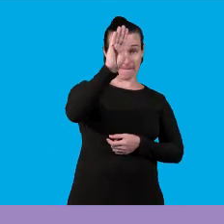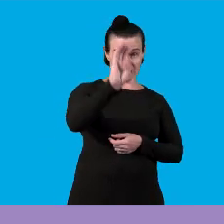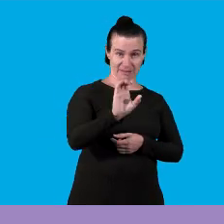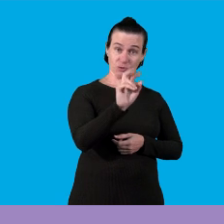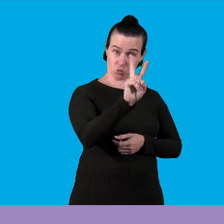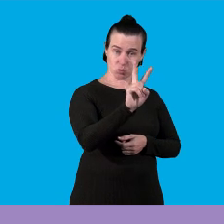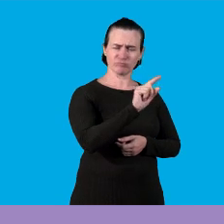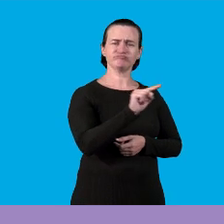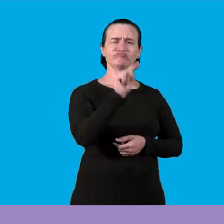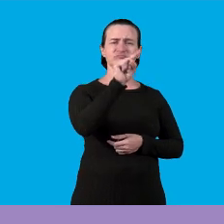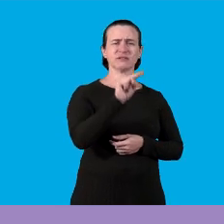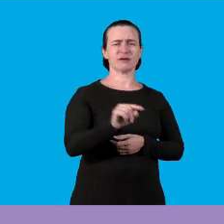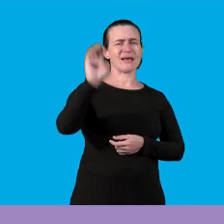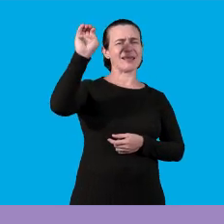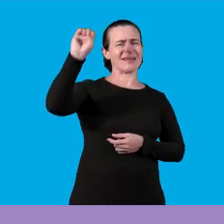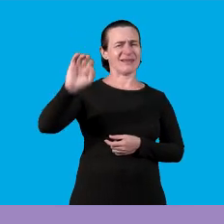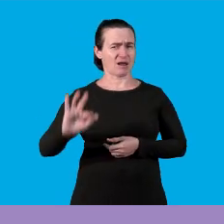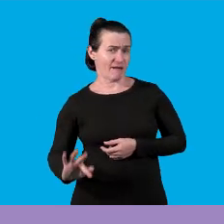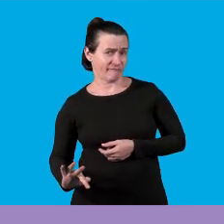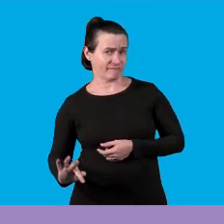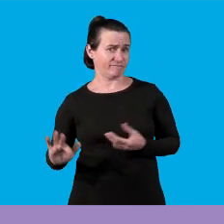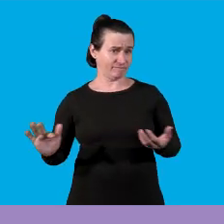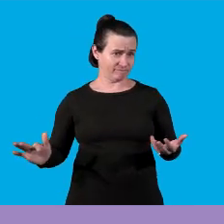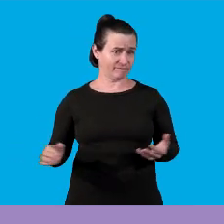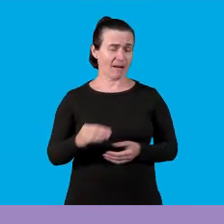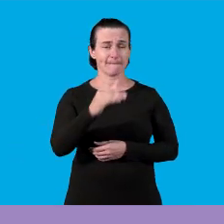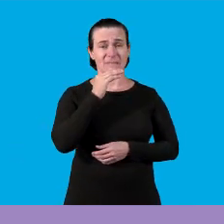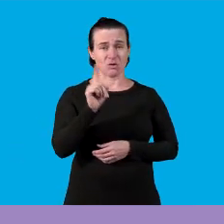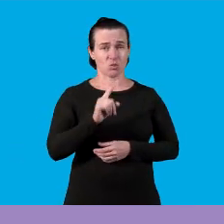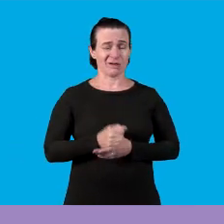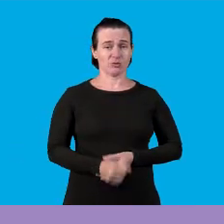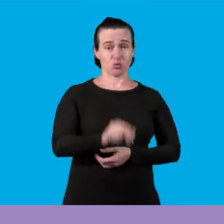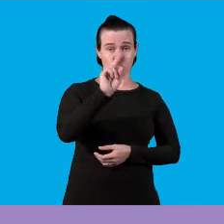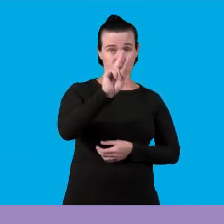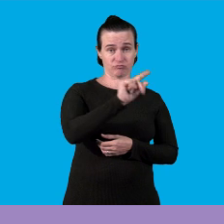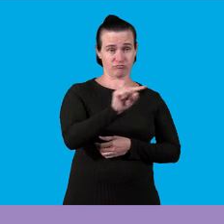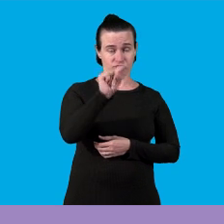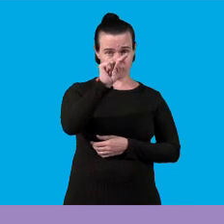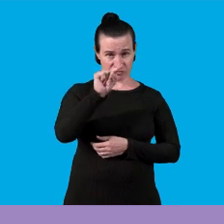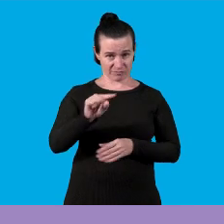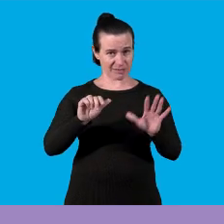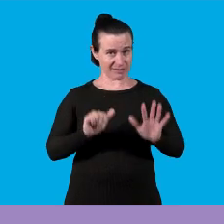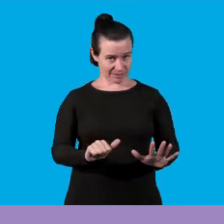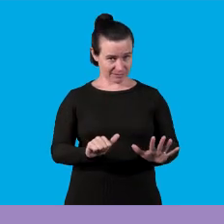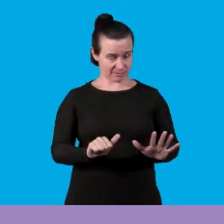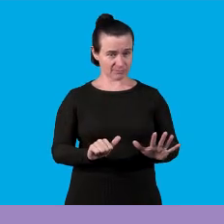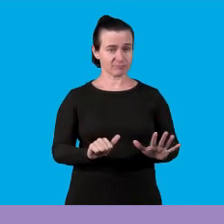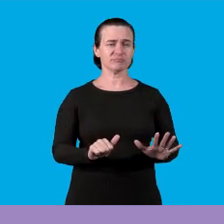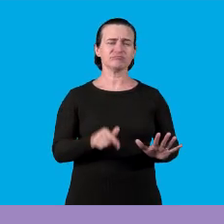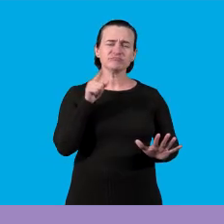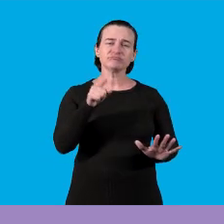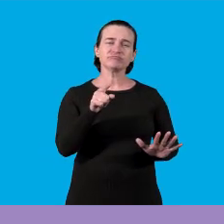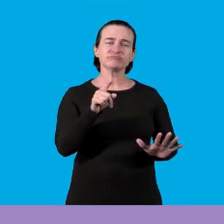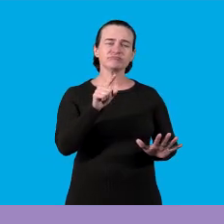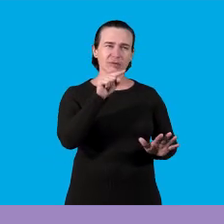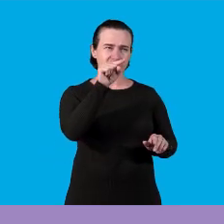BC divided by EF, and it gives us 2 divided by 6.